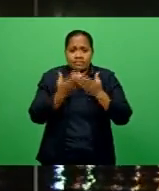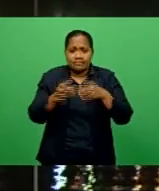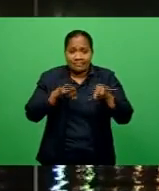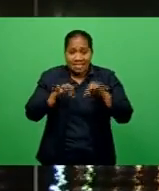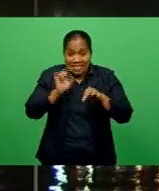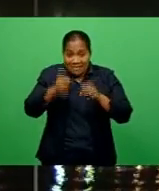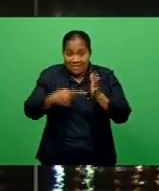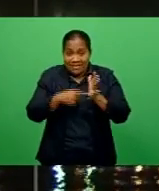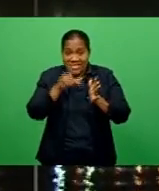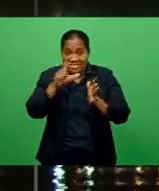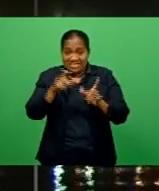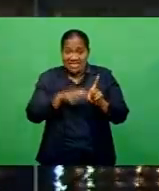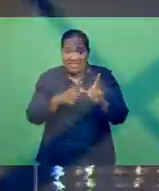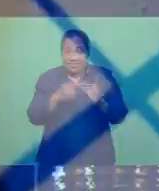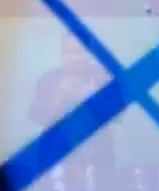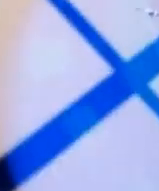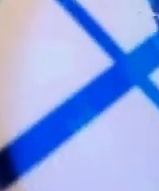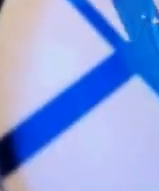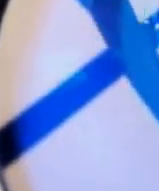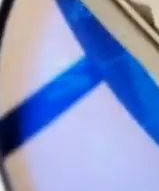TC Yasa hits Fiji?